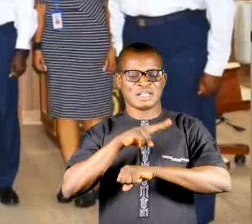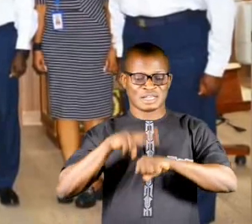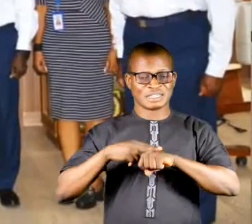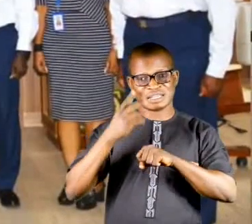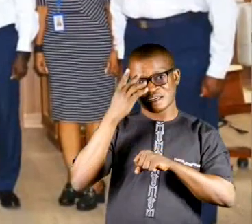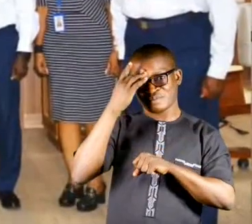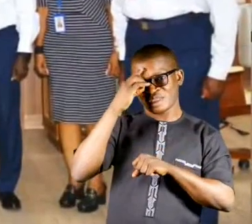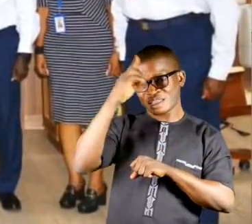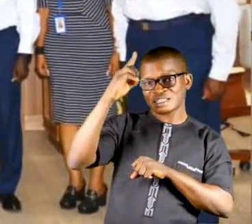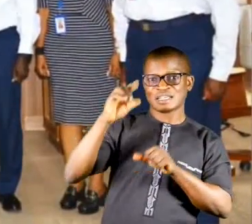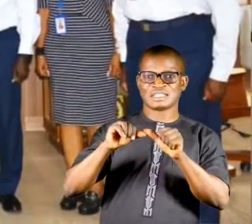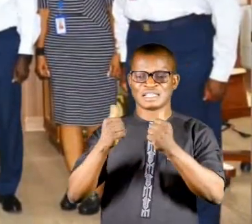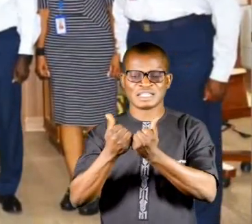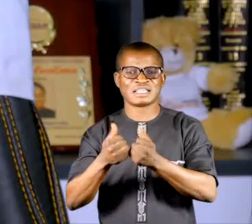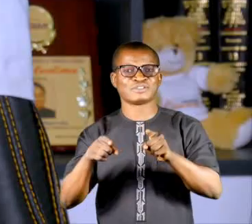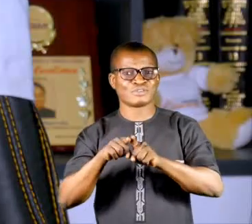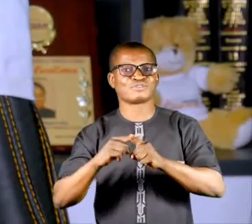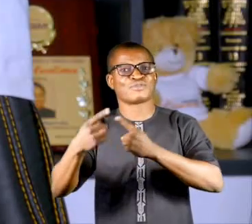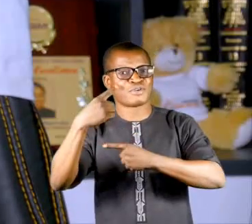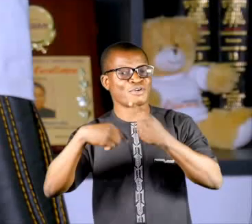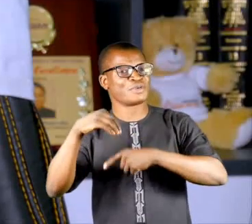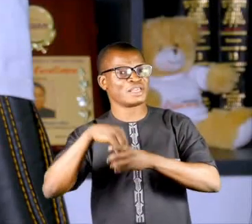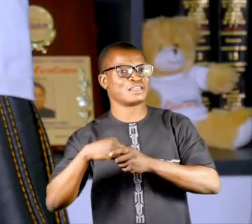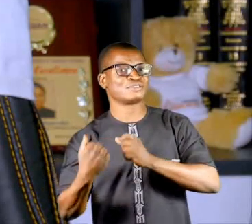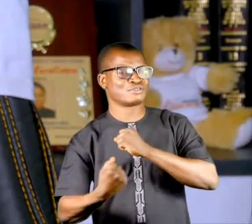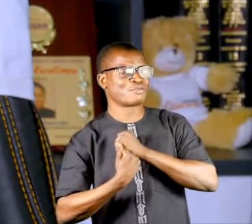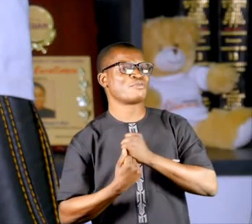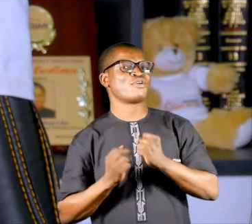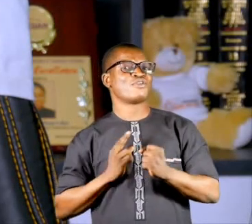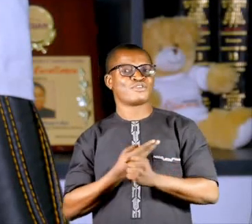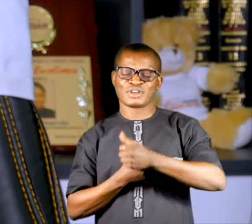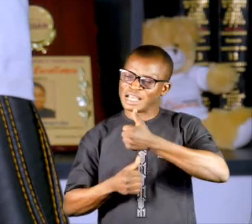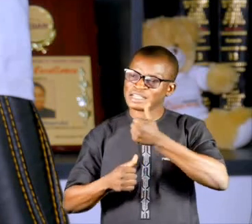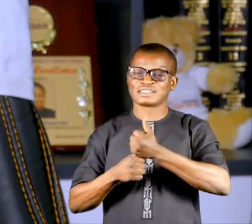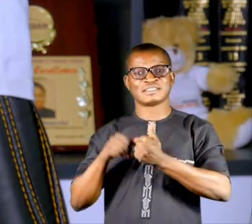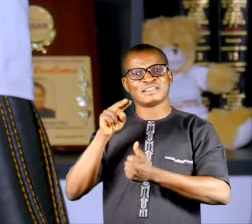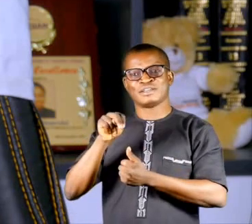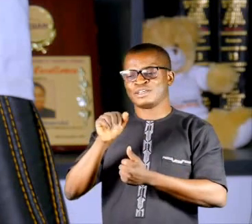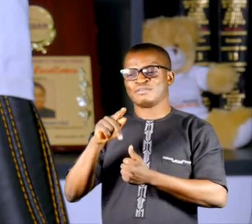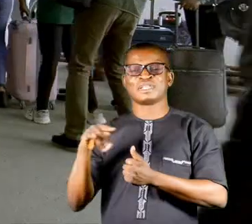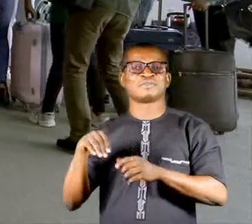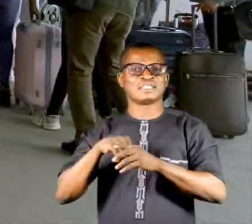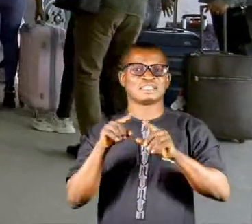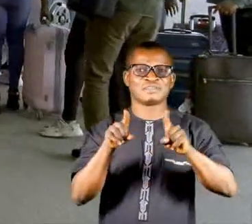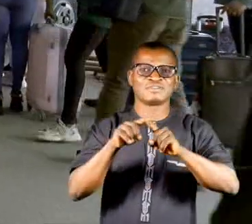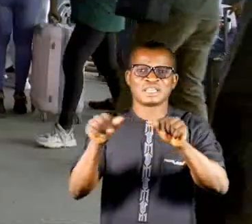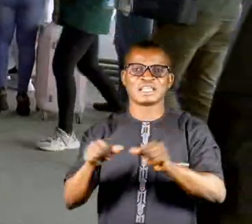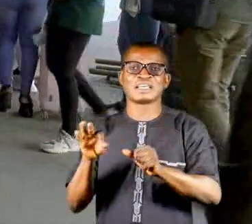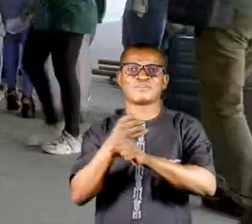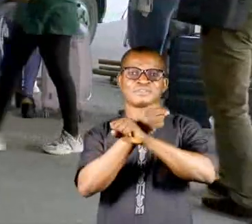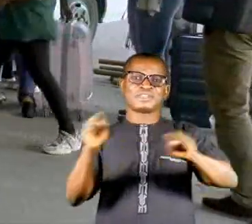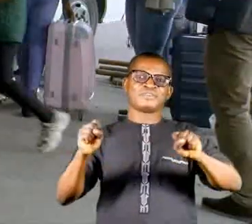The National Intelligence Agency came through for us. They assisted NAPTIP in a lot of rescues